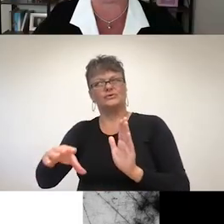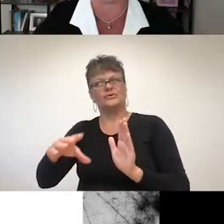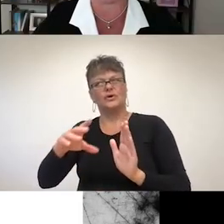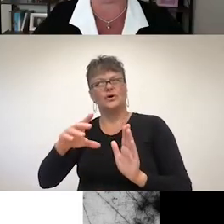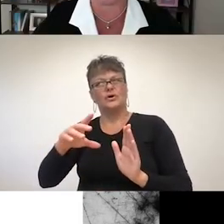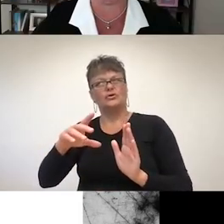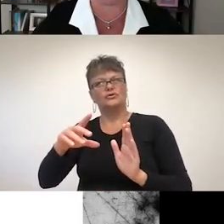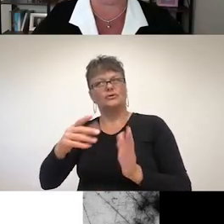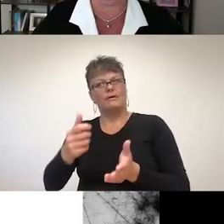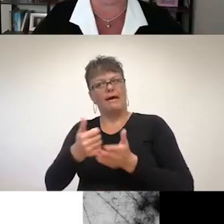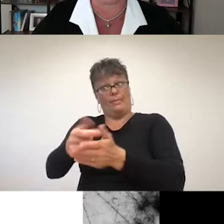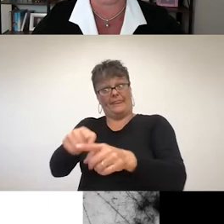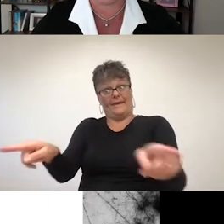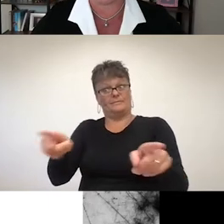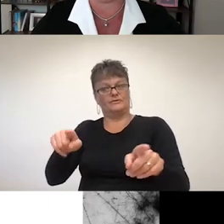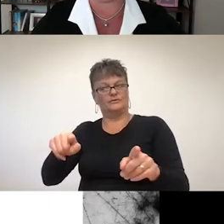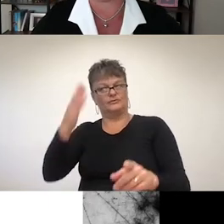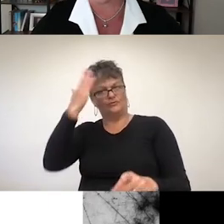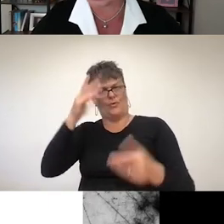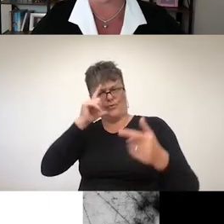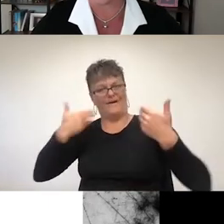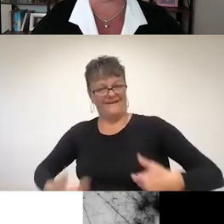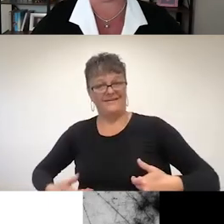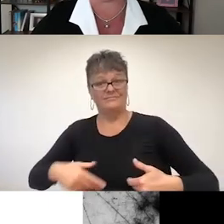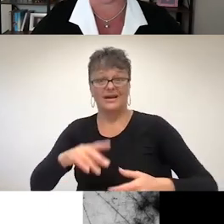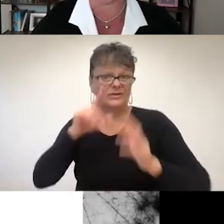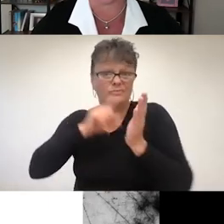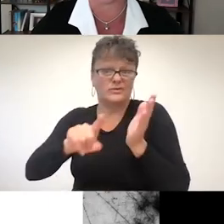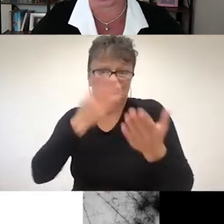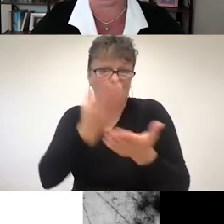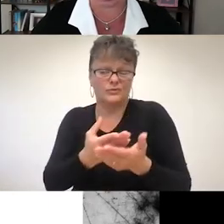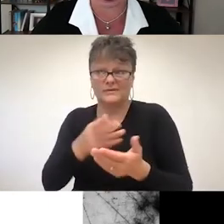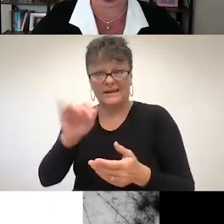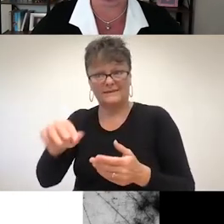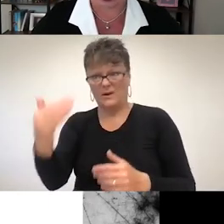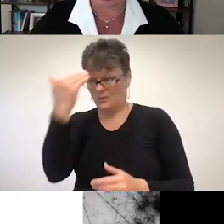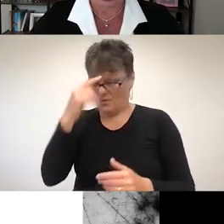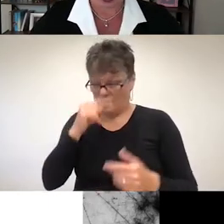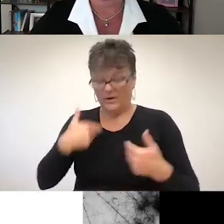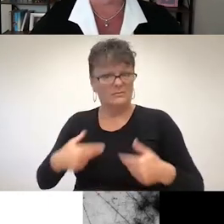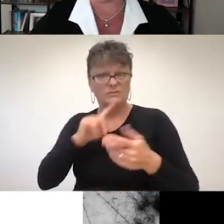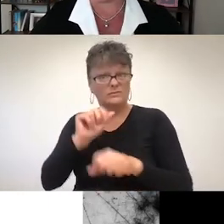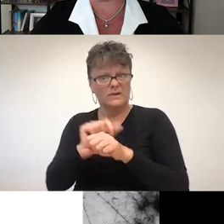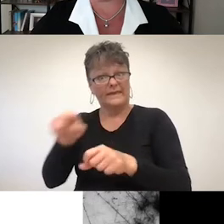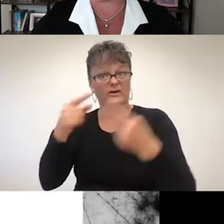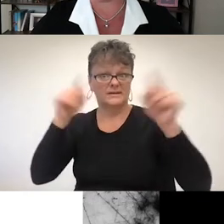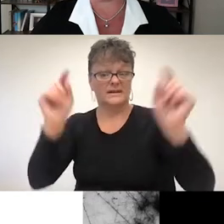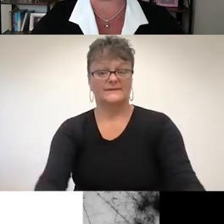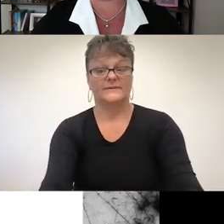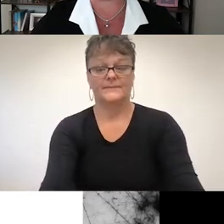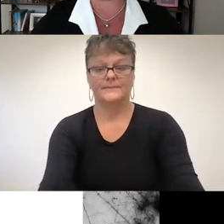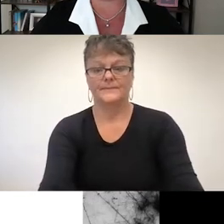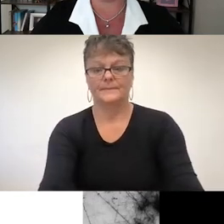critical for the all-important connections that really predict academic persistence and success. So with that, I have an